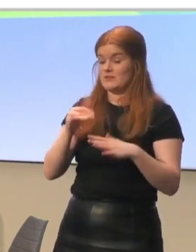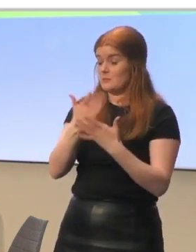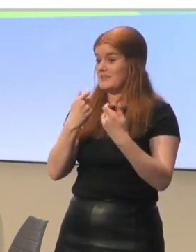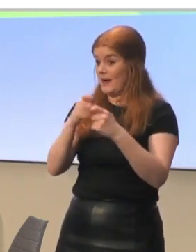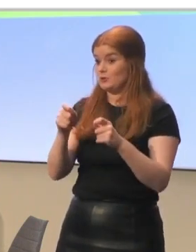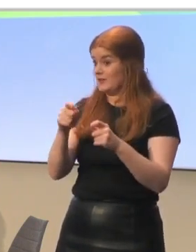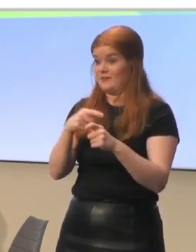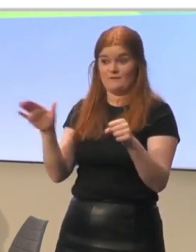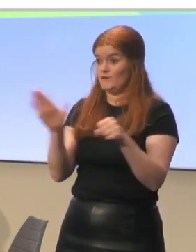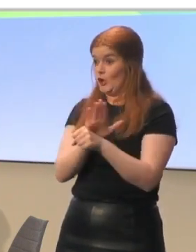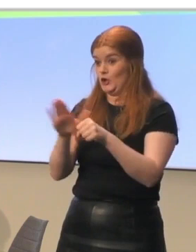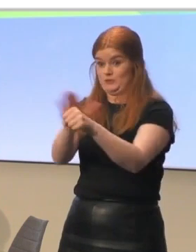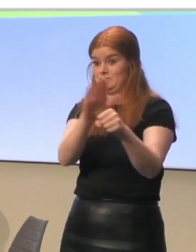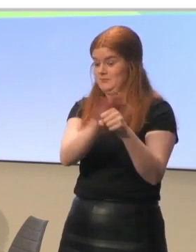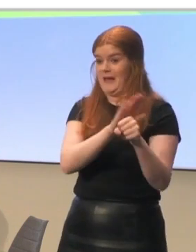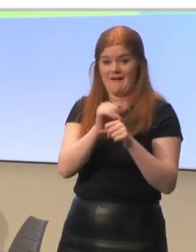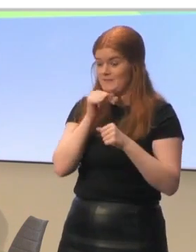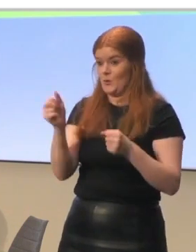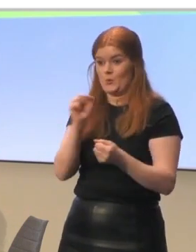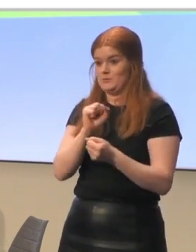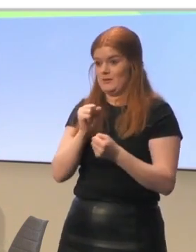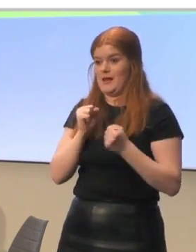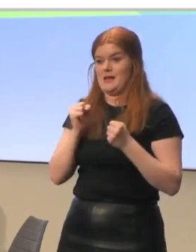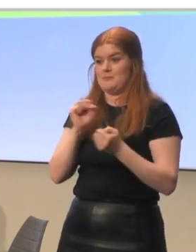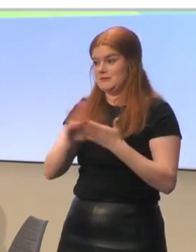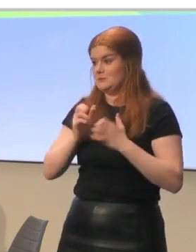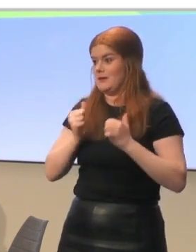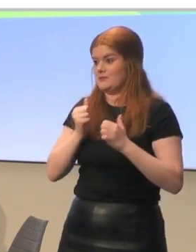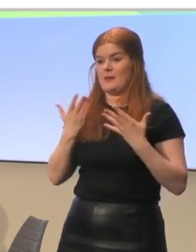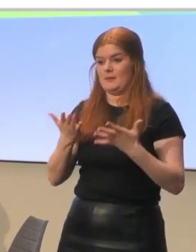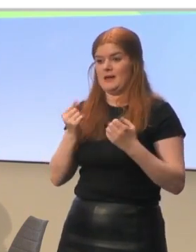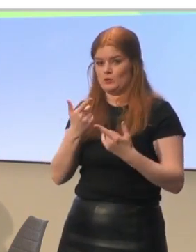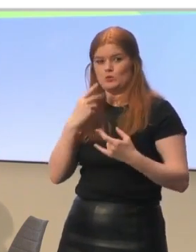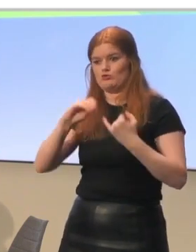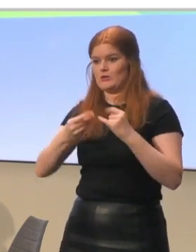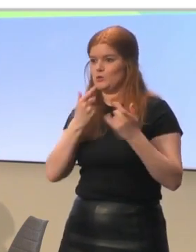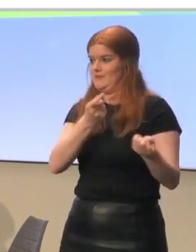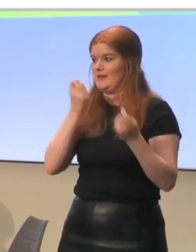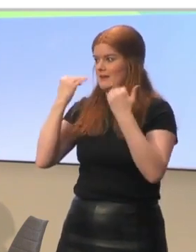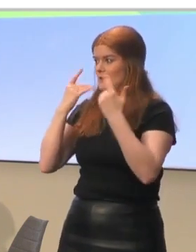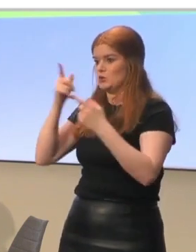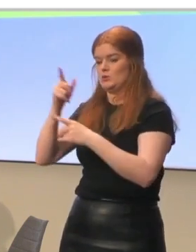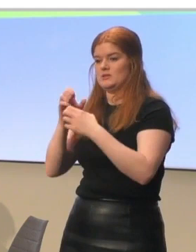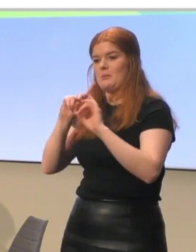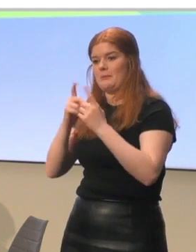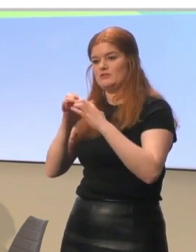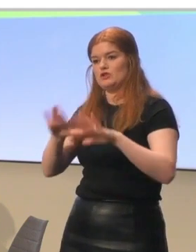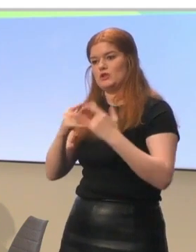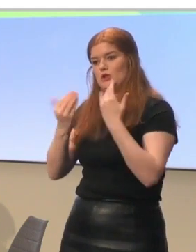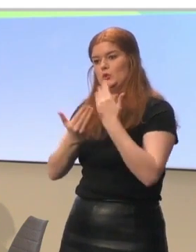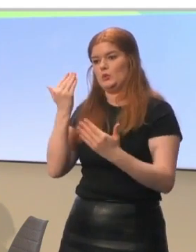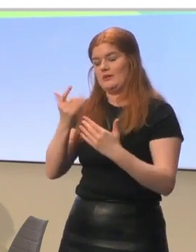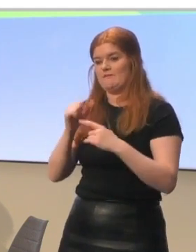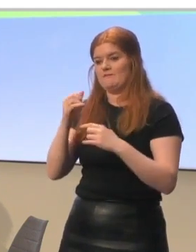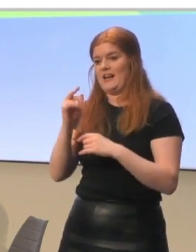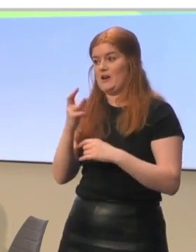actually totally full, that there aren't any available places in schools and whatever. And we're trying to get that information to the Department of Children and Youth Affairs before. Now,